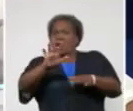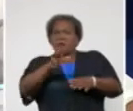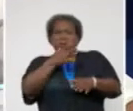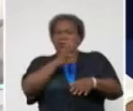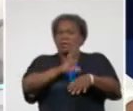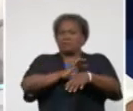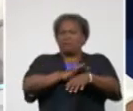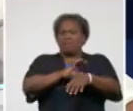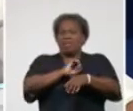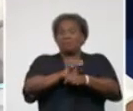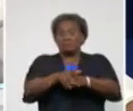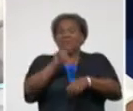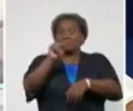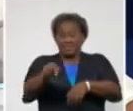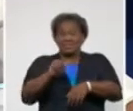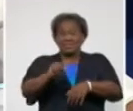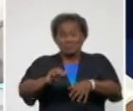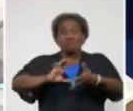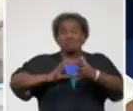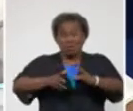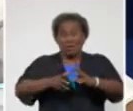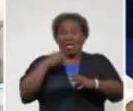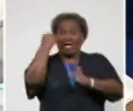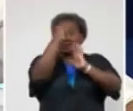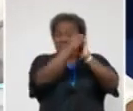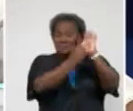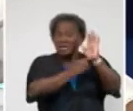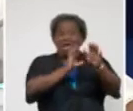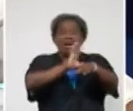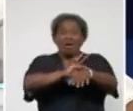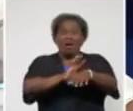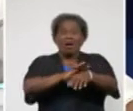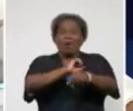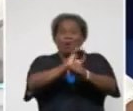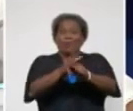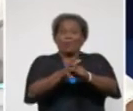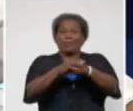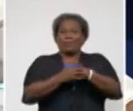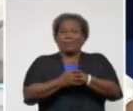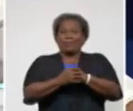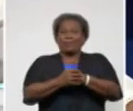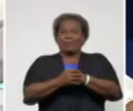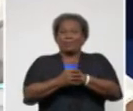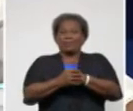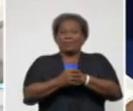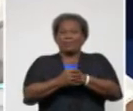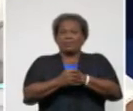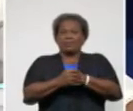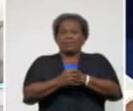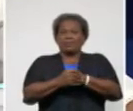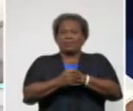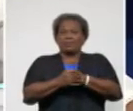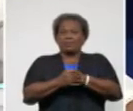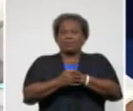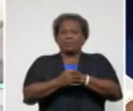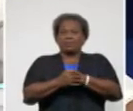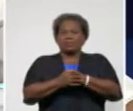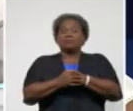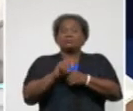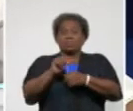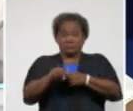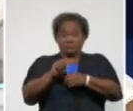testing, and this figure rises to 61.2% for cases over the last 15 days.